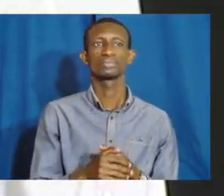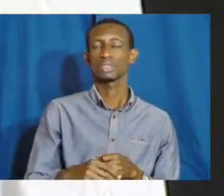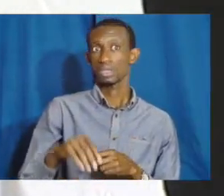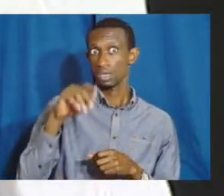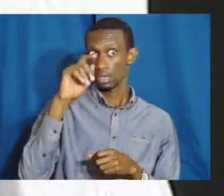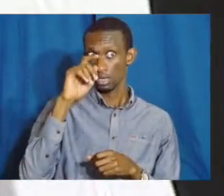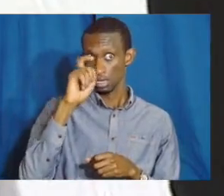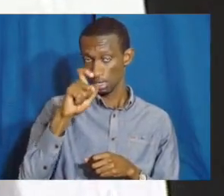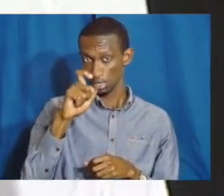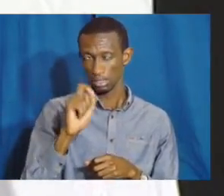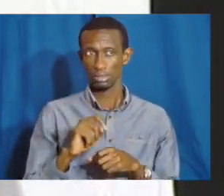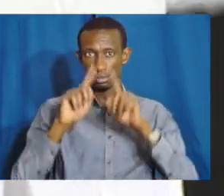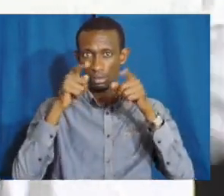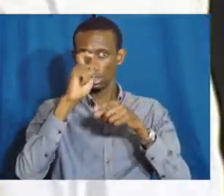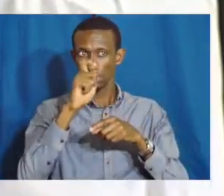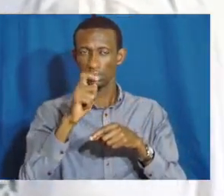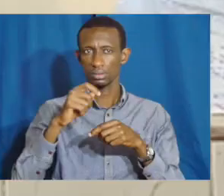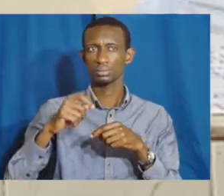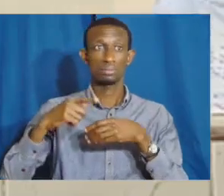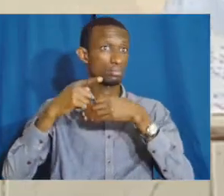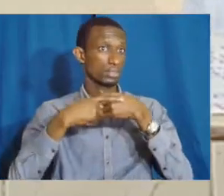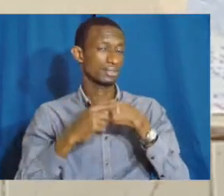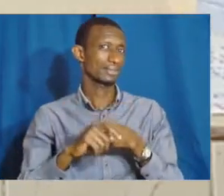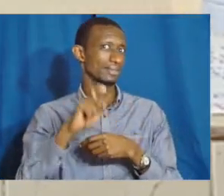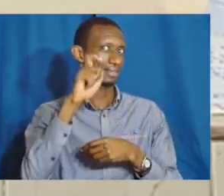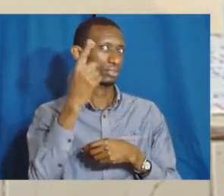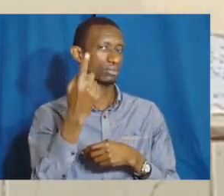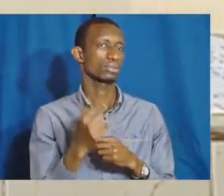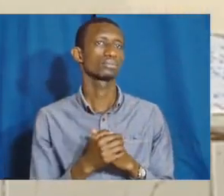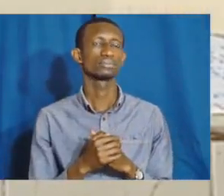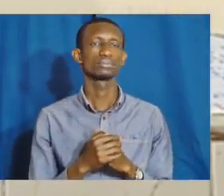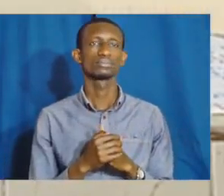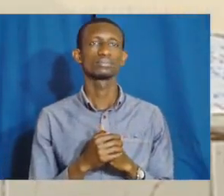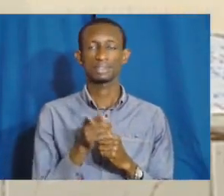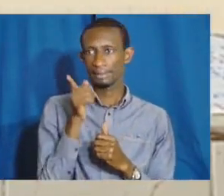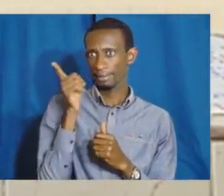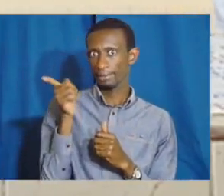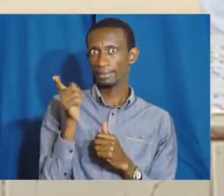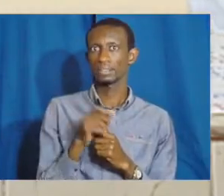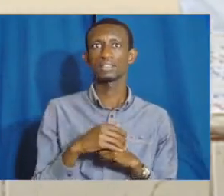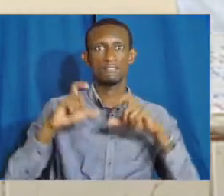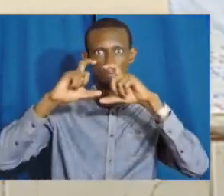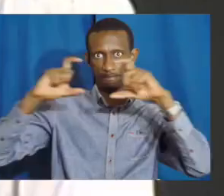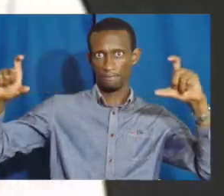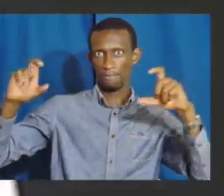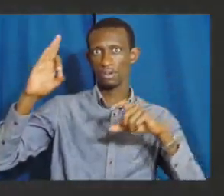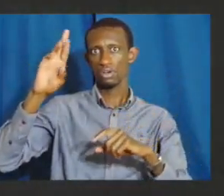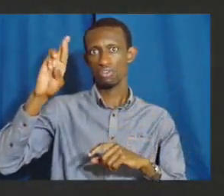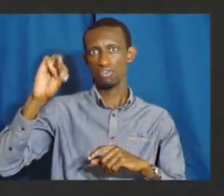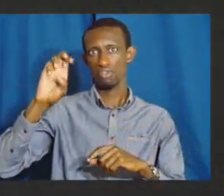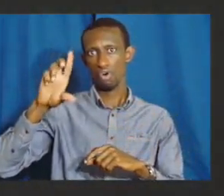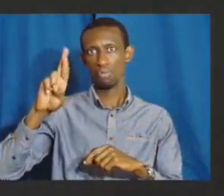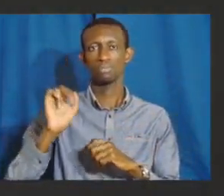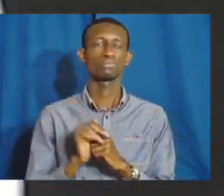minus x1. This is the form which is called the point-intercept form.